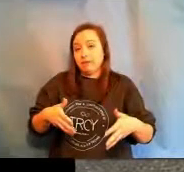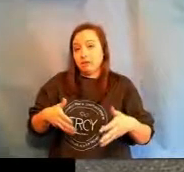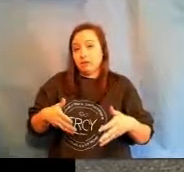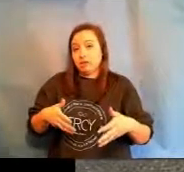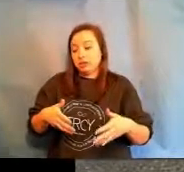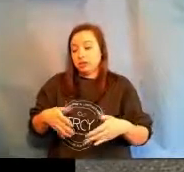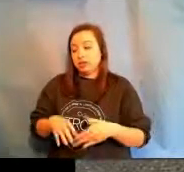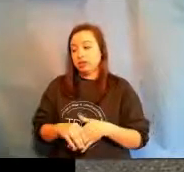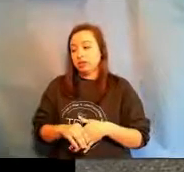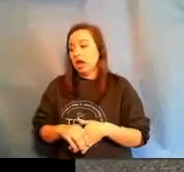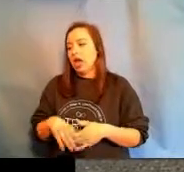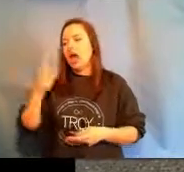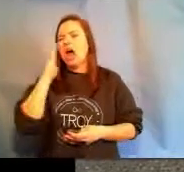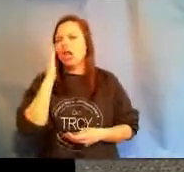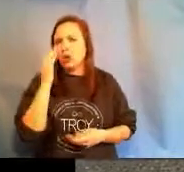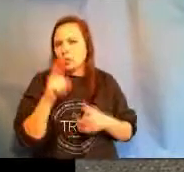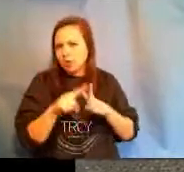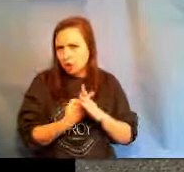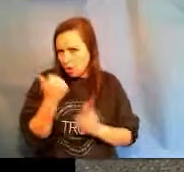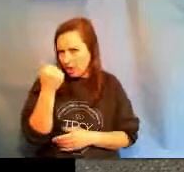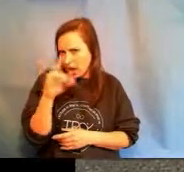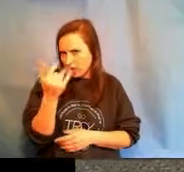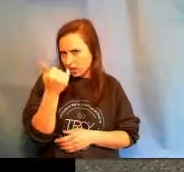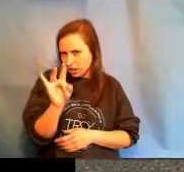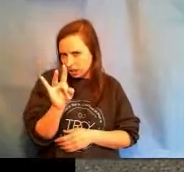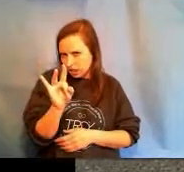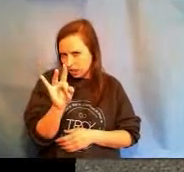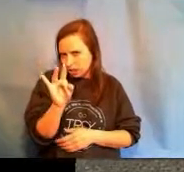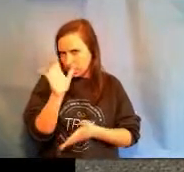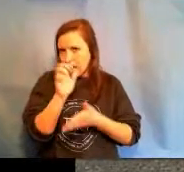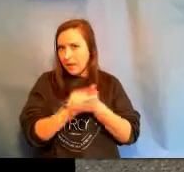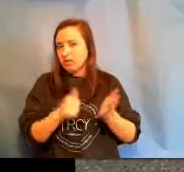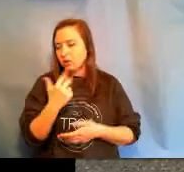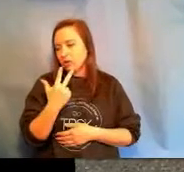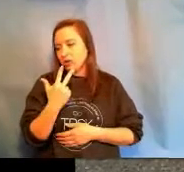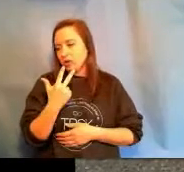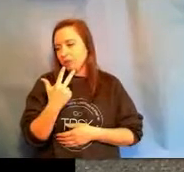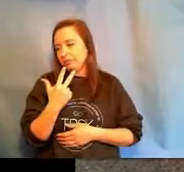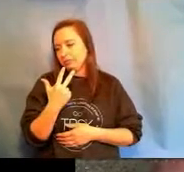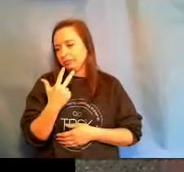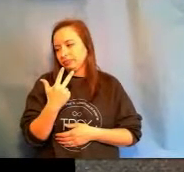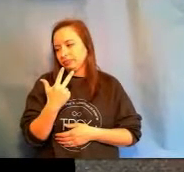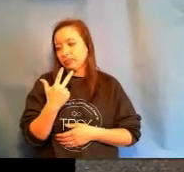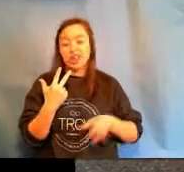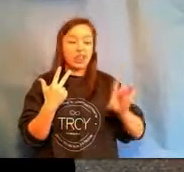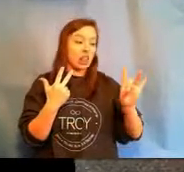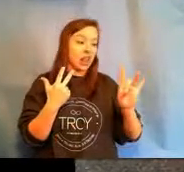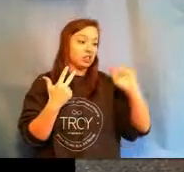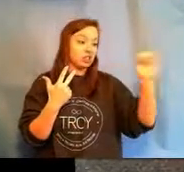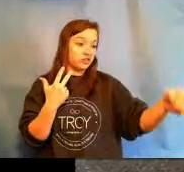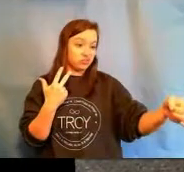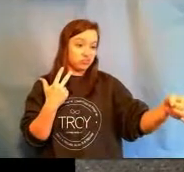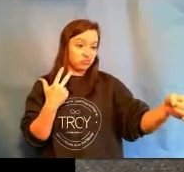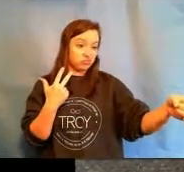left? Well, I know we have 18 in all, and I'm going to take away the 3 she ate and the 8 she gave